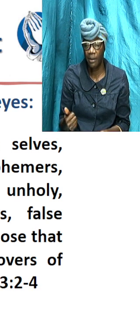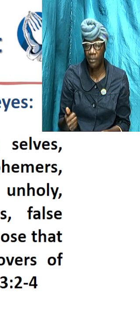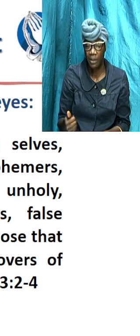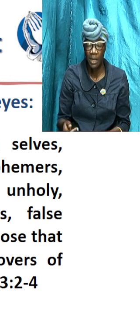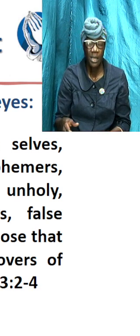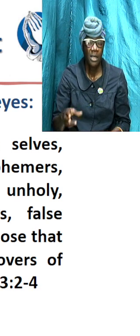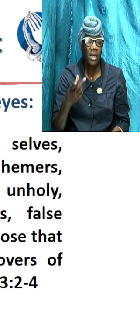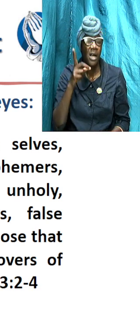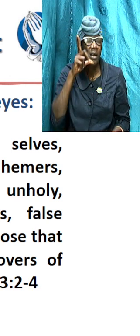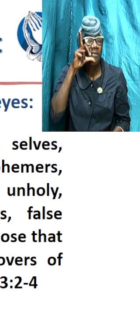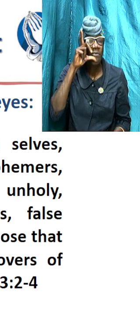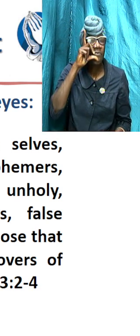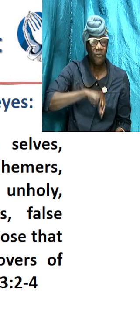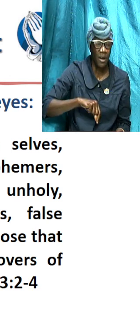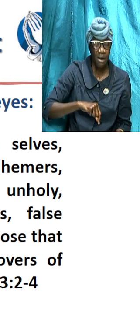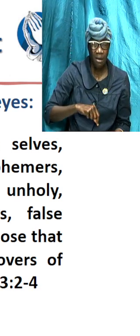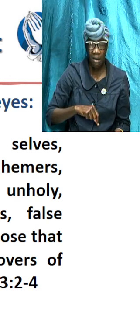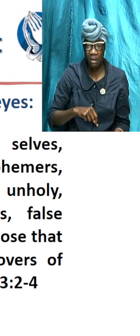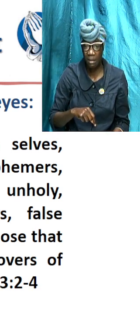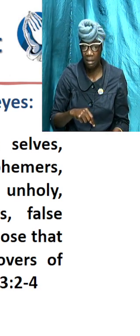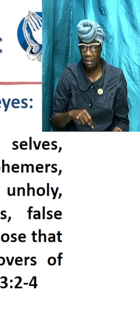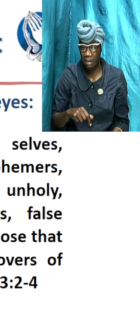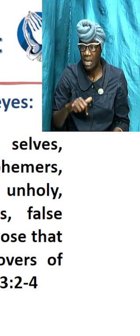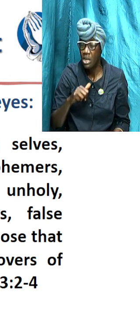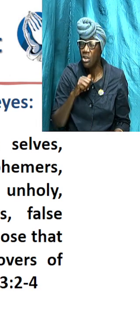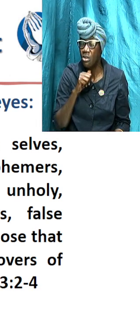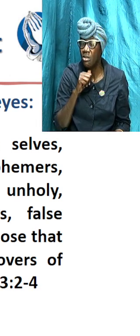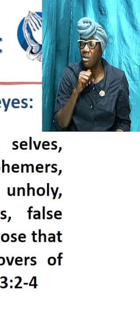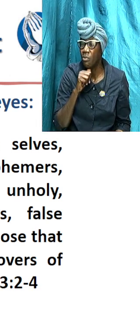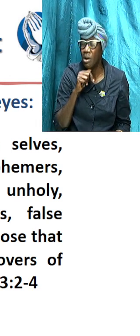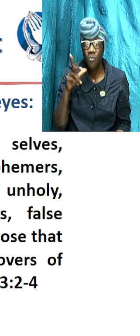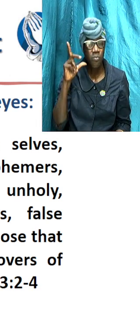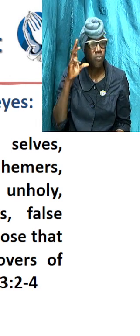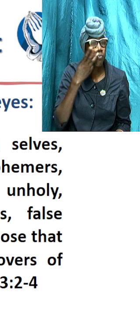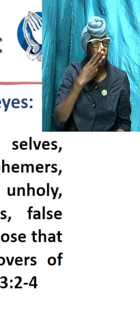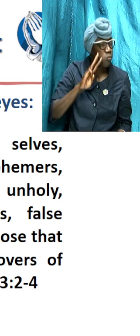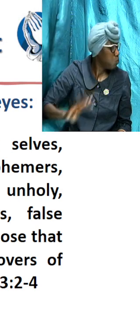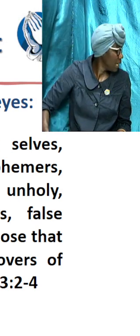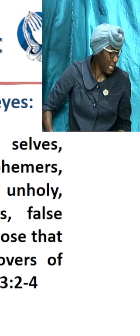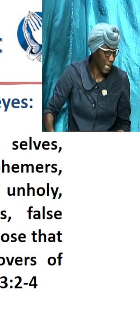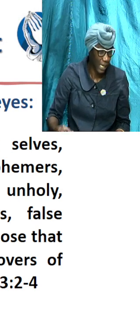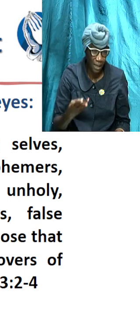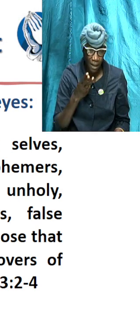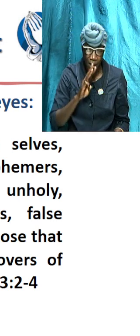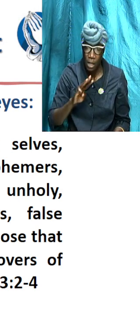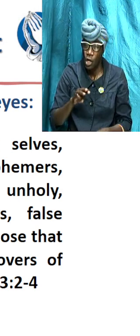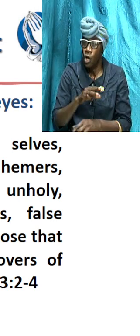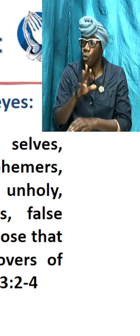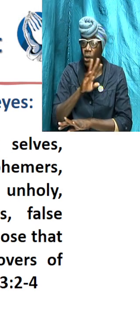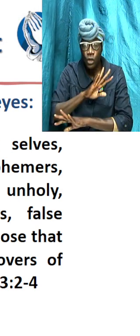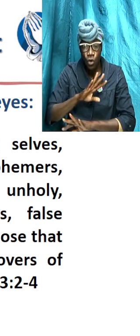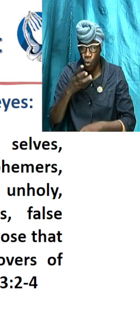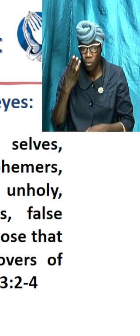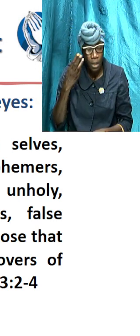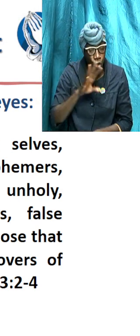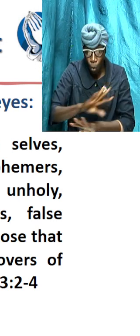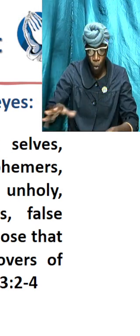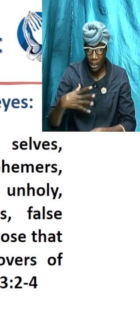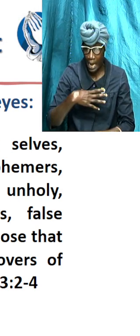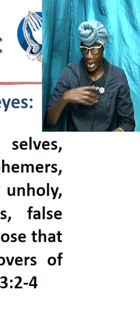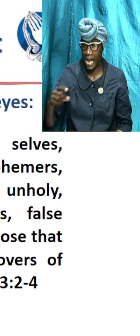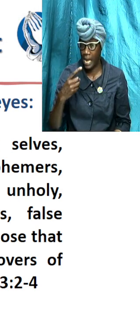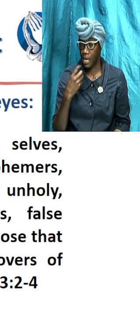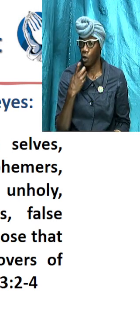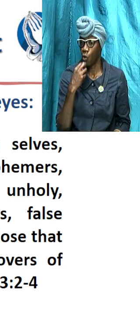become false accusers, incontinent, fears and despisers of those that are good. And this is true. As